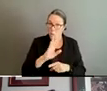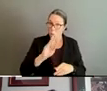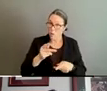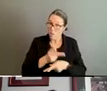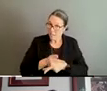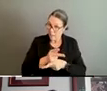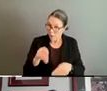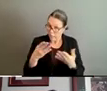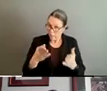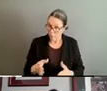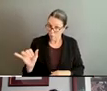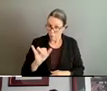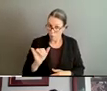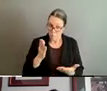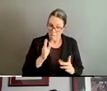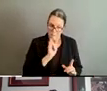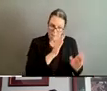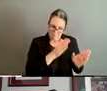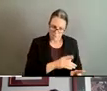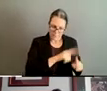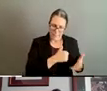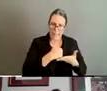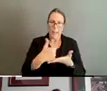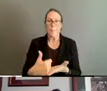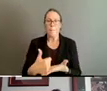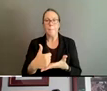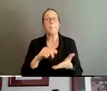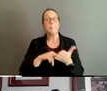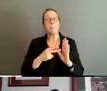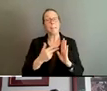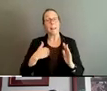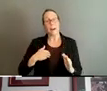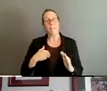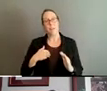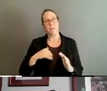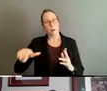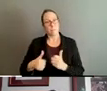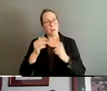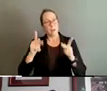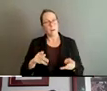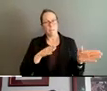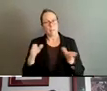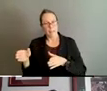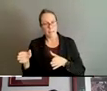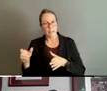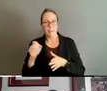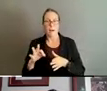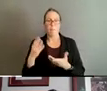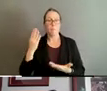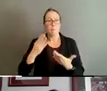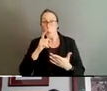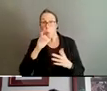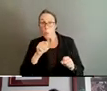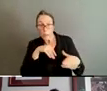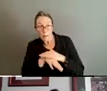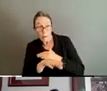and they may not be able to assist you. So having a backup plan of who would maybe be able to step in and